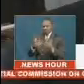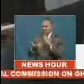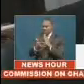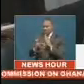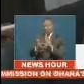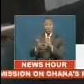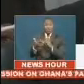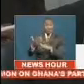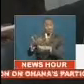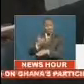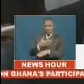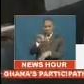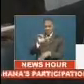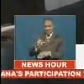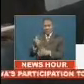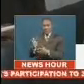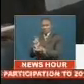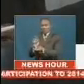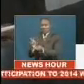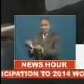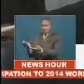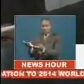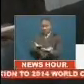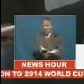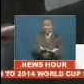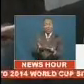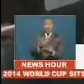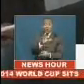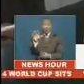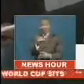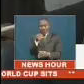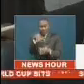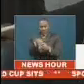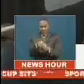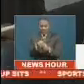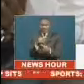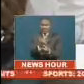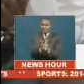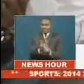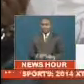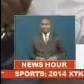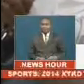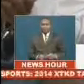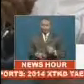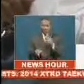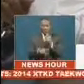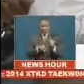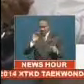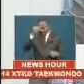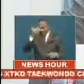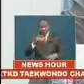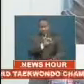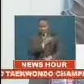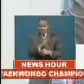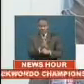that we wish to transfer to Africa, including Ghana, on a priority basis. The Deputy Minister for Energy,